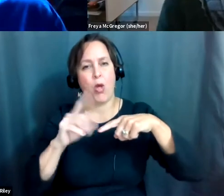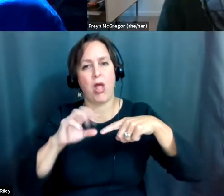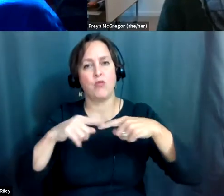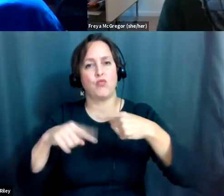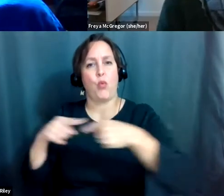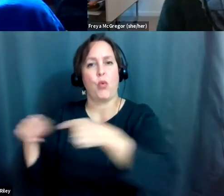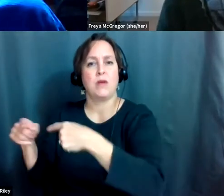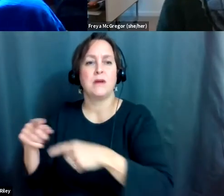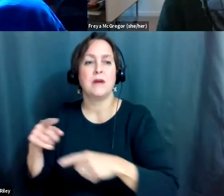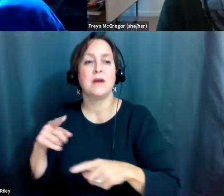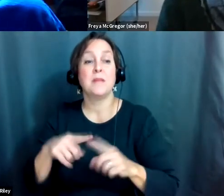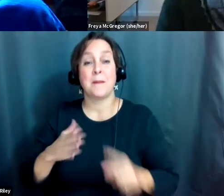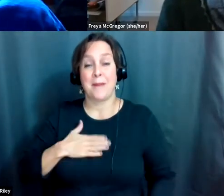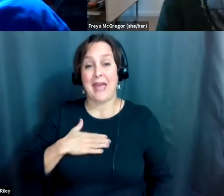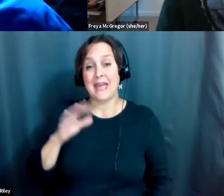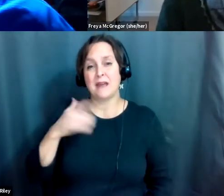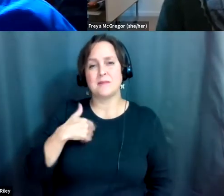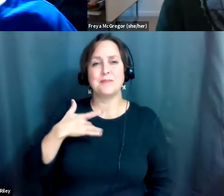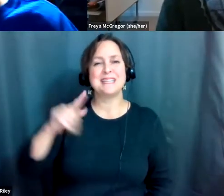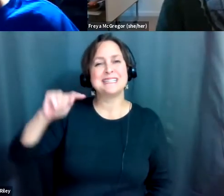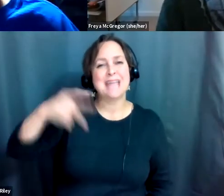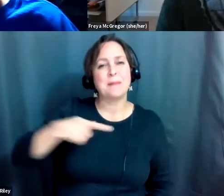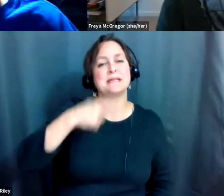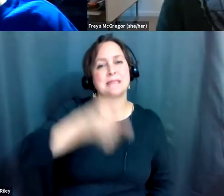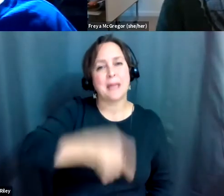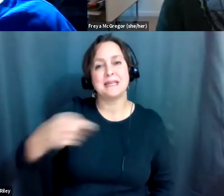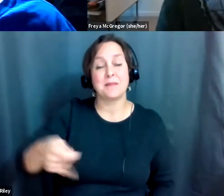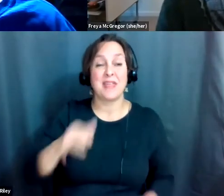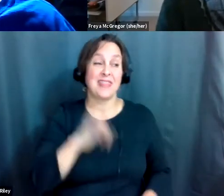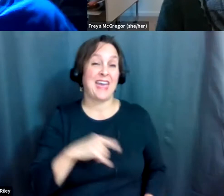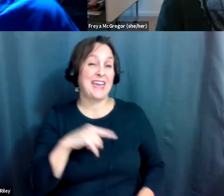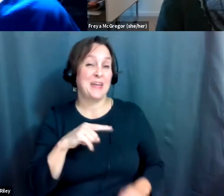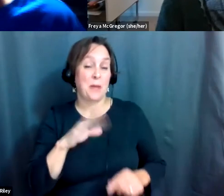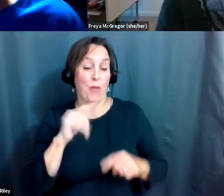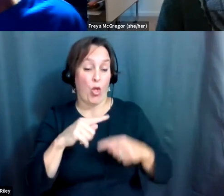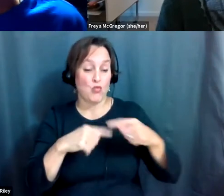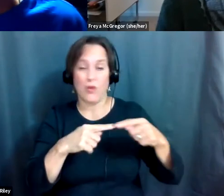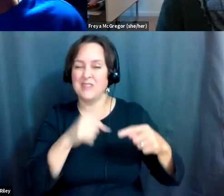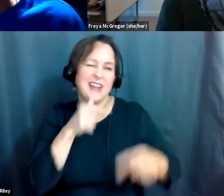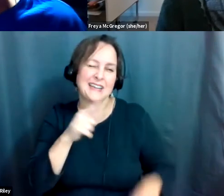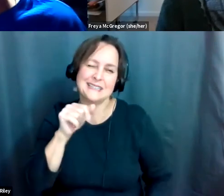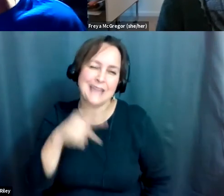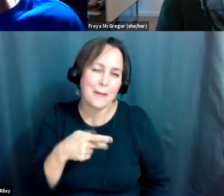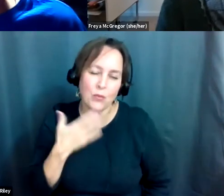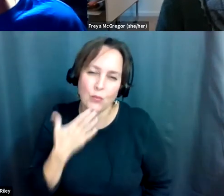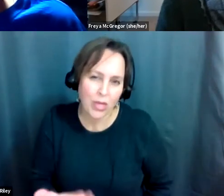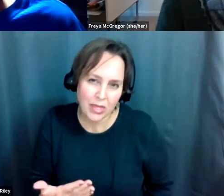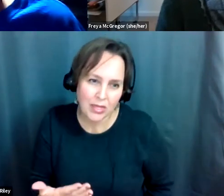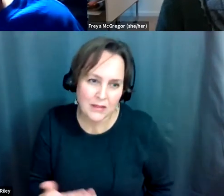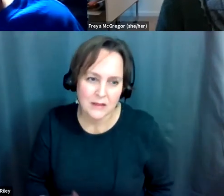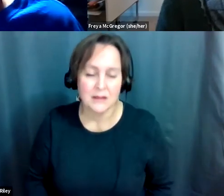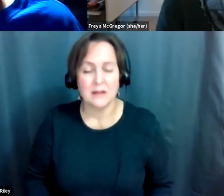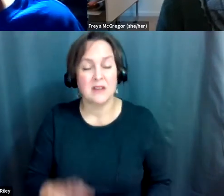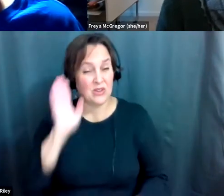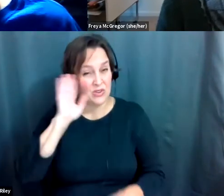don't tap well, like the kind of cane I use. I will say one more thing about a cane and that is that some people misunderstand its purpose.